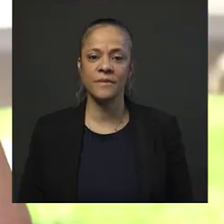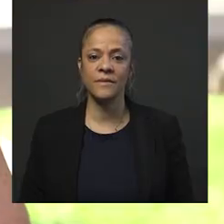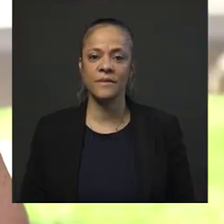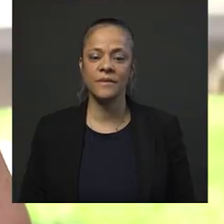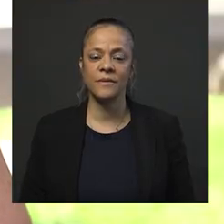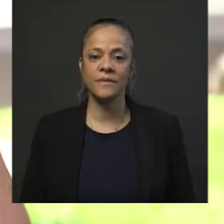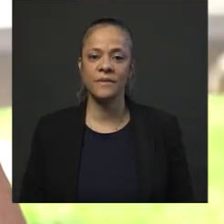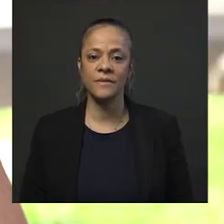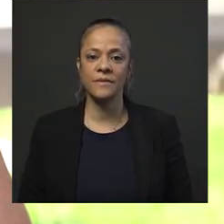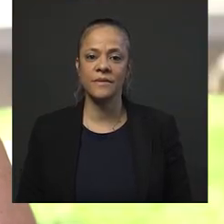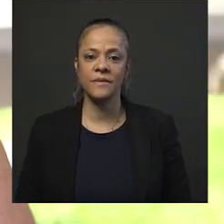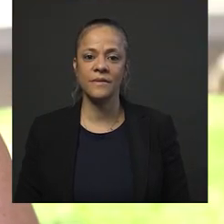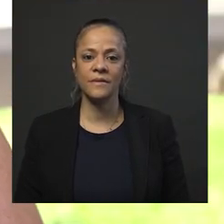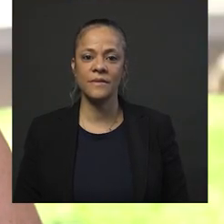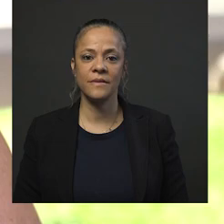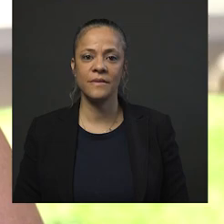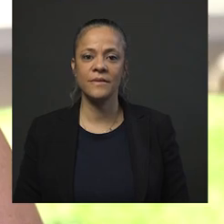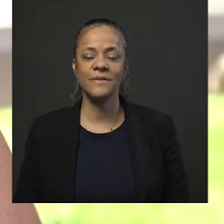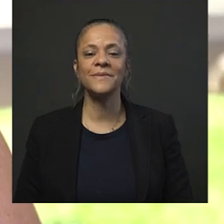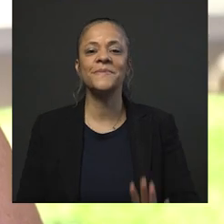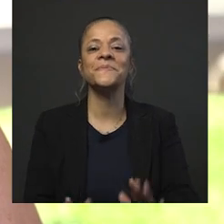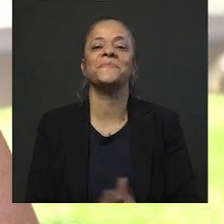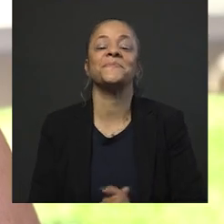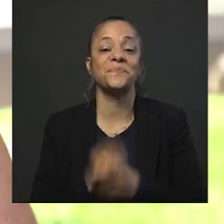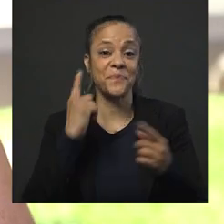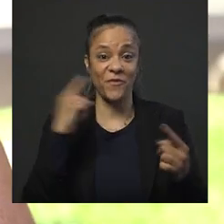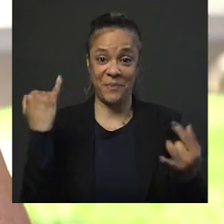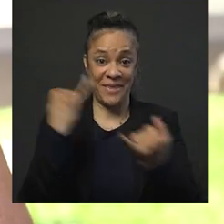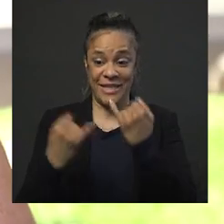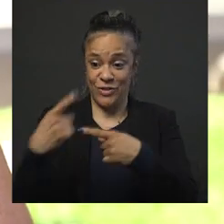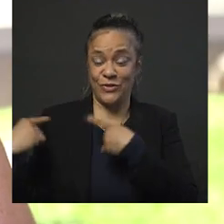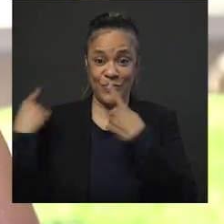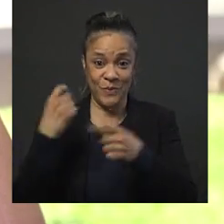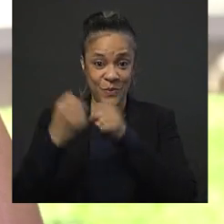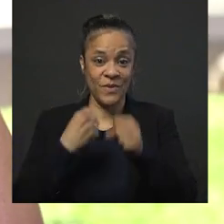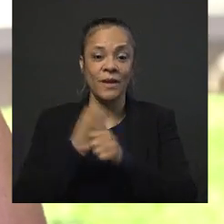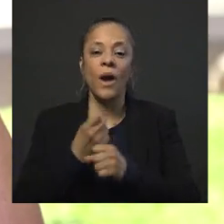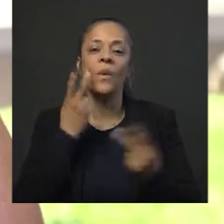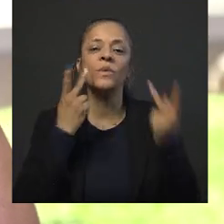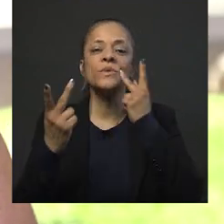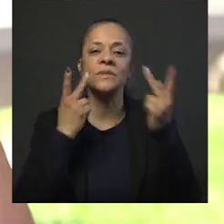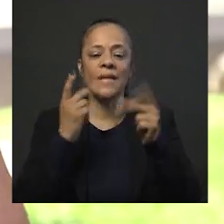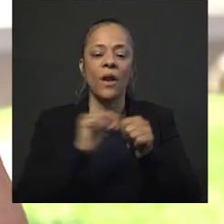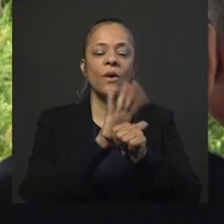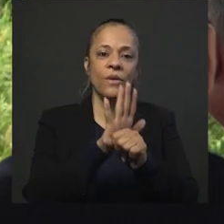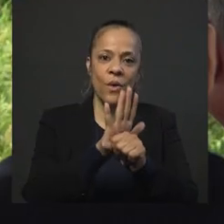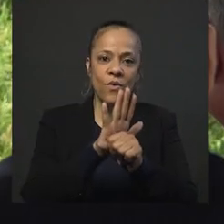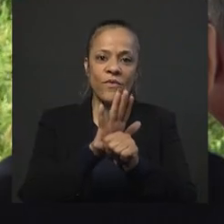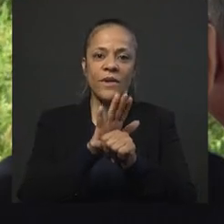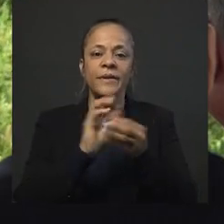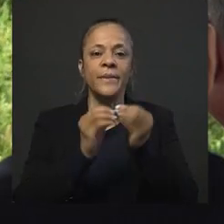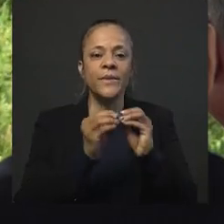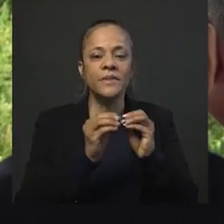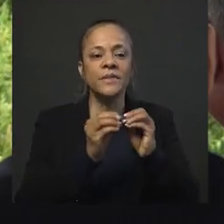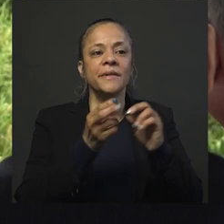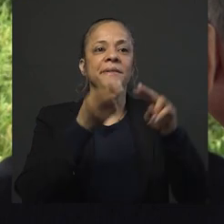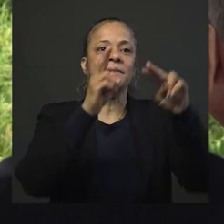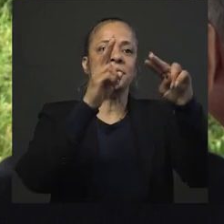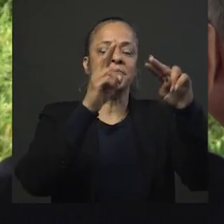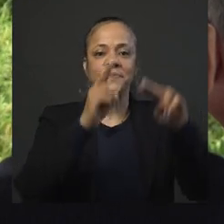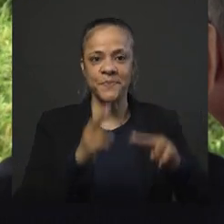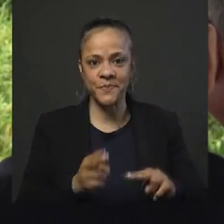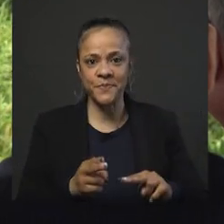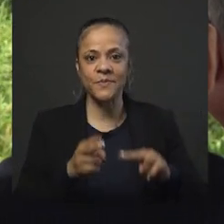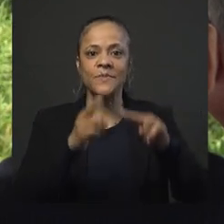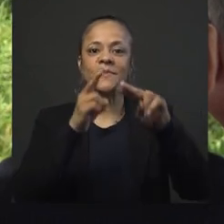I'm Stacey Flanagan, the Director of Health and Human Services for the City of Jersey City. Over the past year, we've seen our COVID cases rise